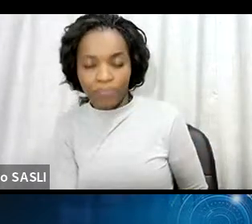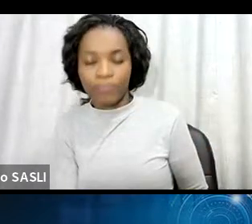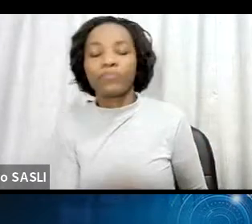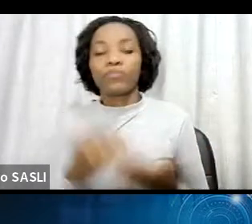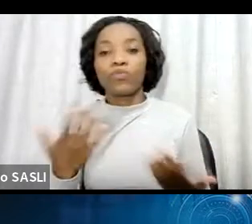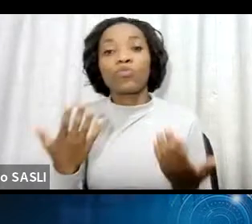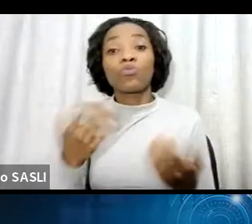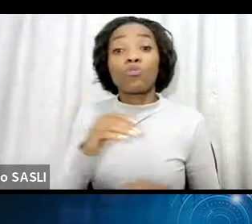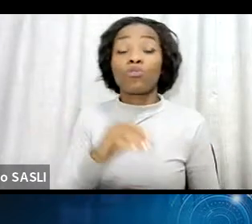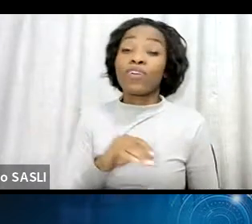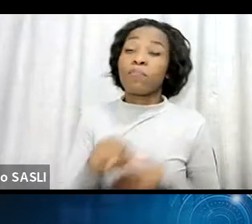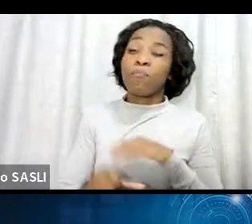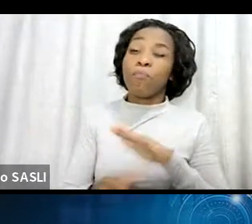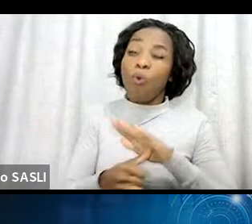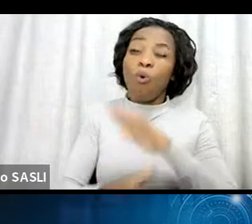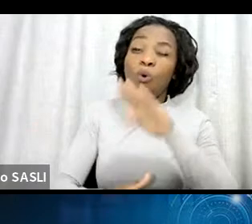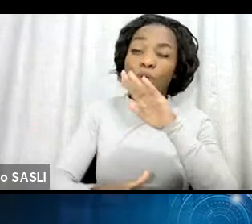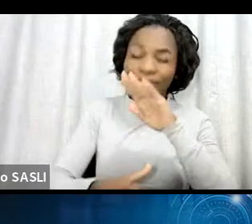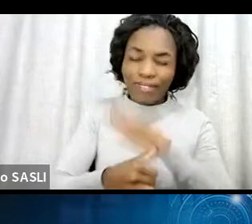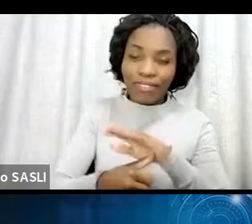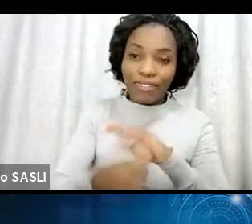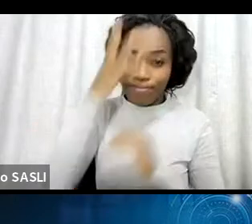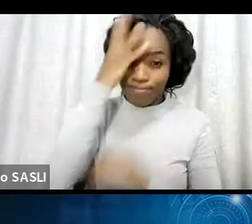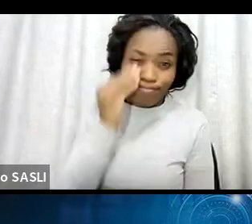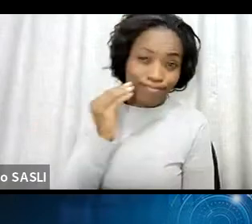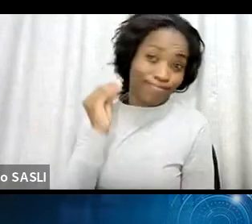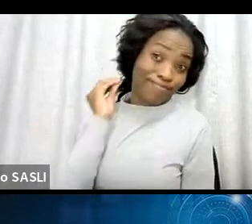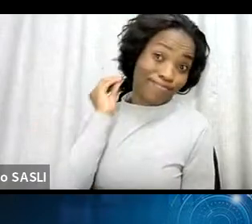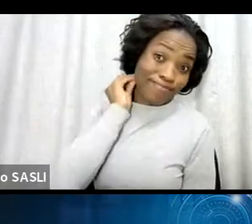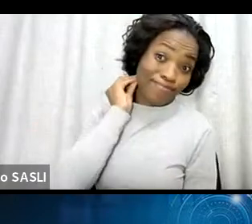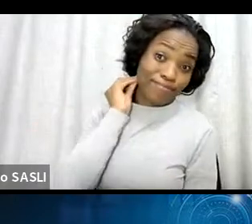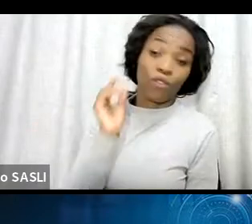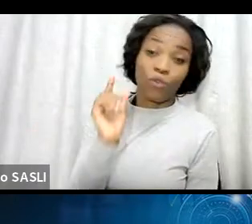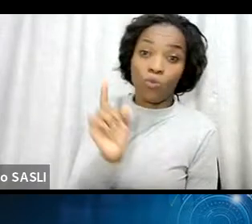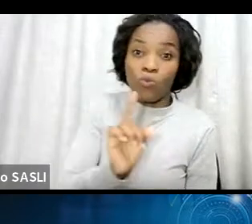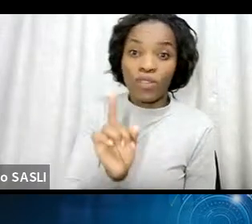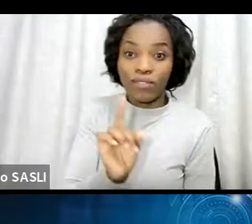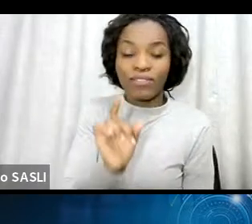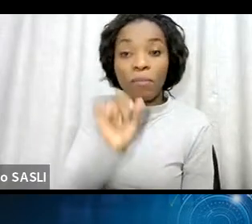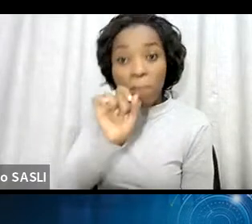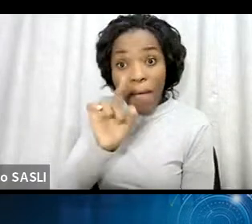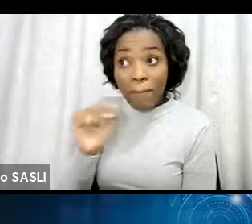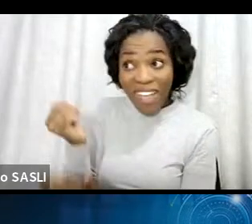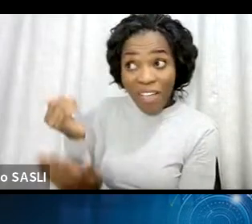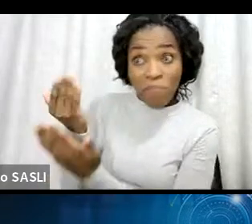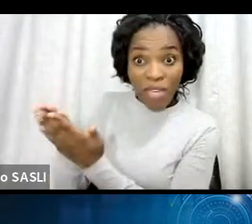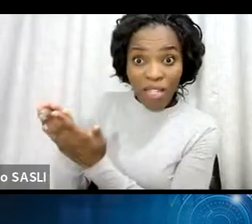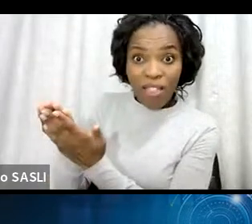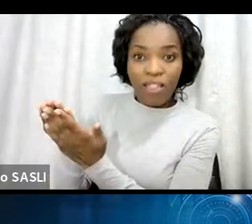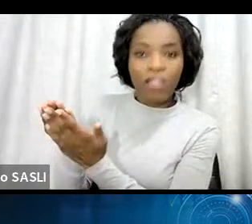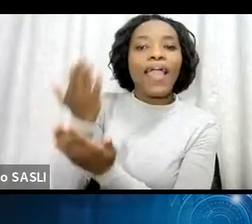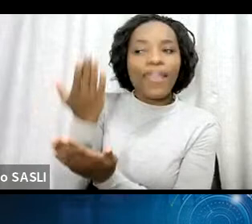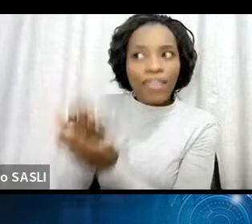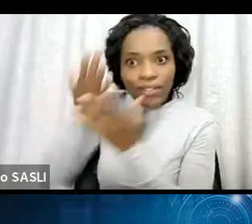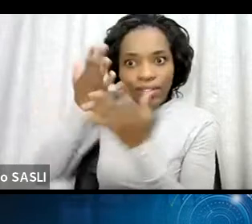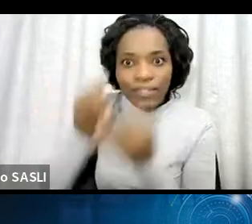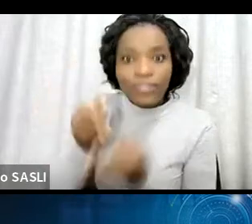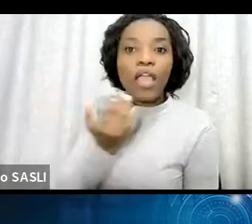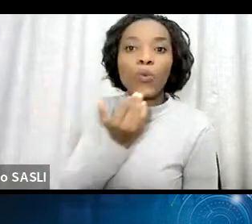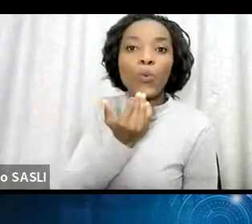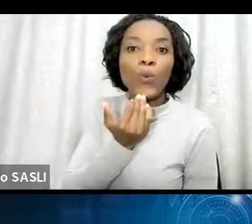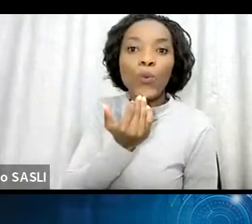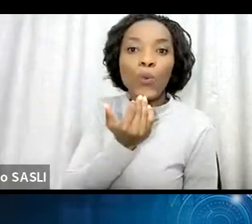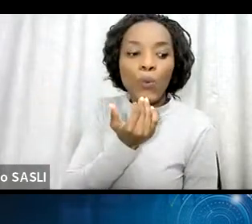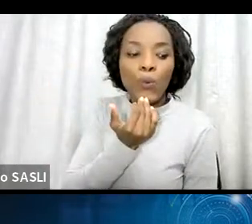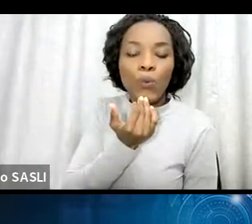So very important to note is that that appeal can only be decided upon